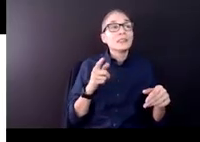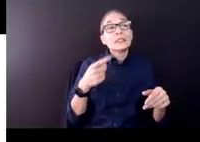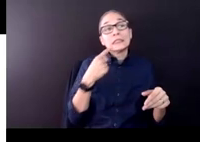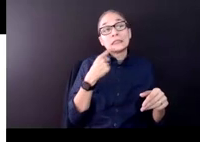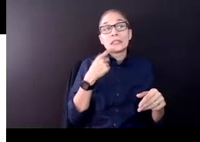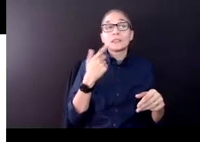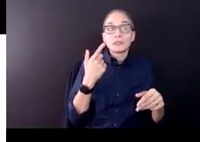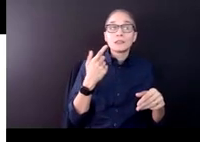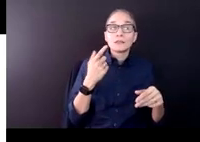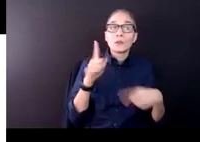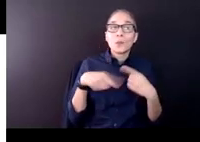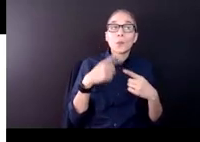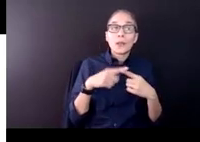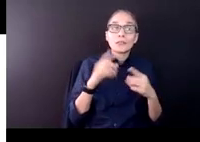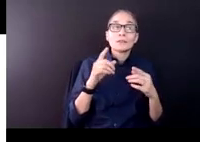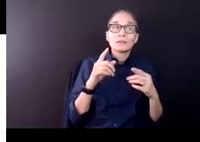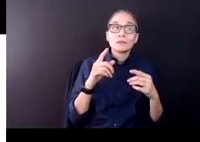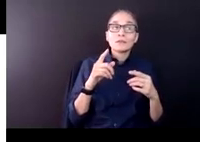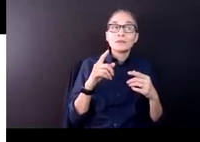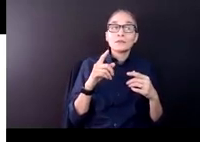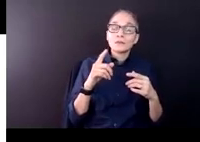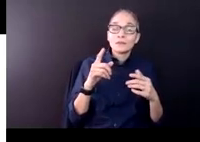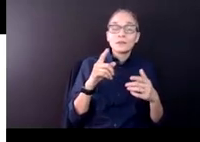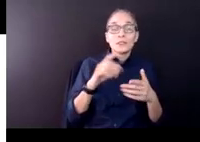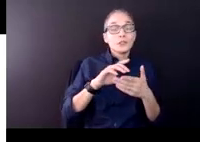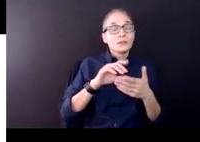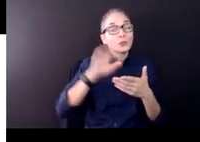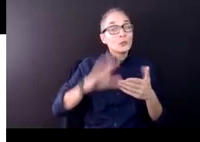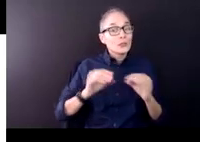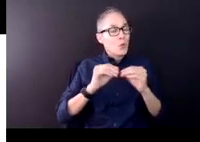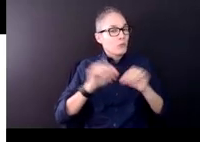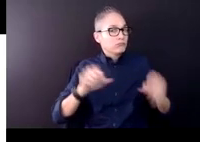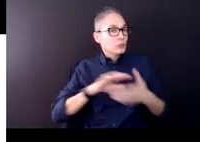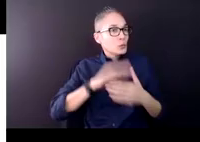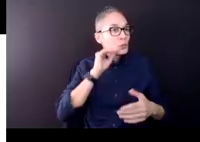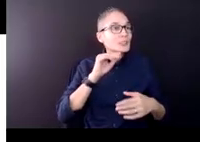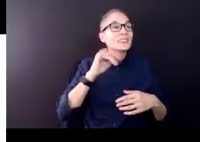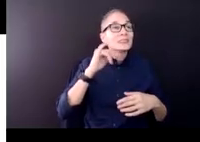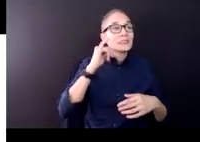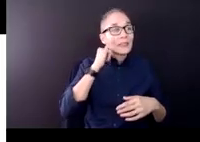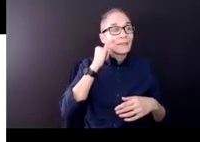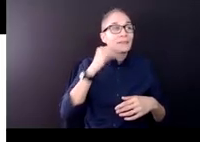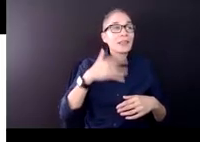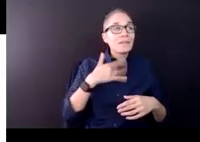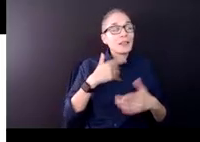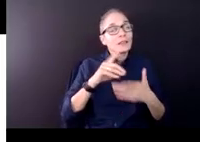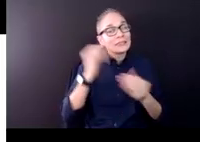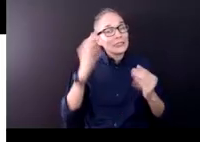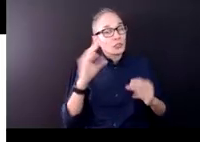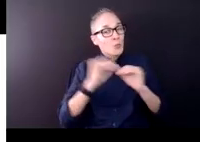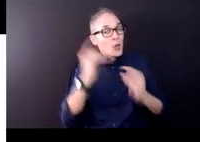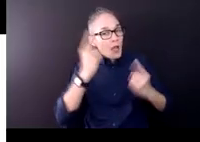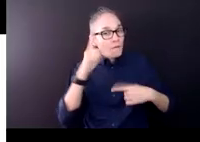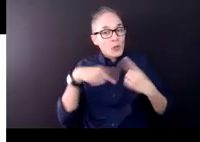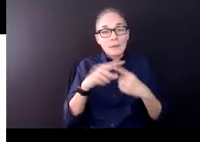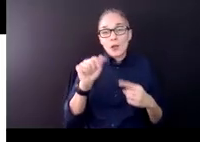AI use, students are more likely to engage in learning-oriented behaviors. And so again, that